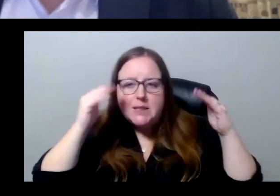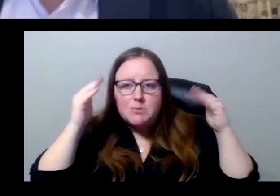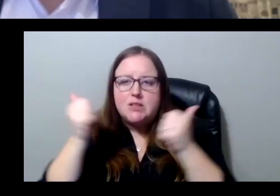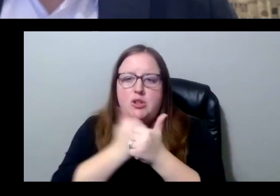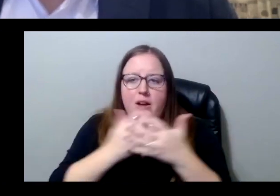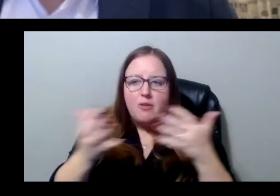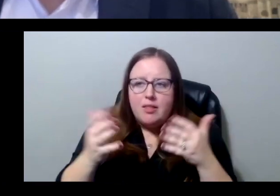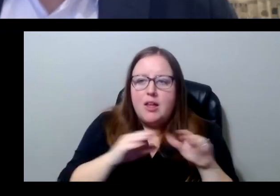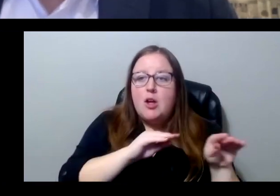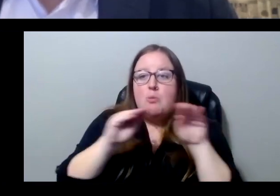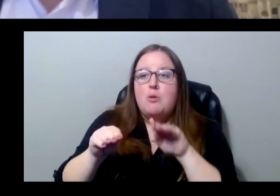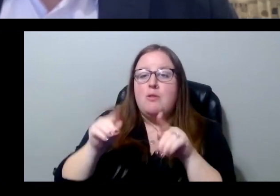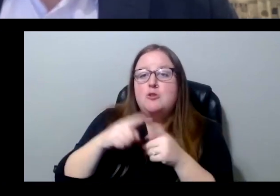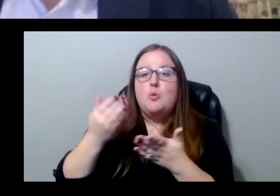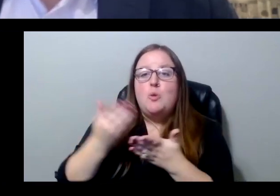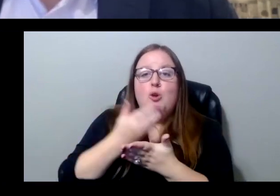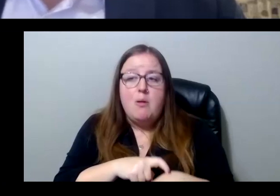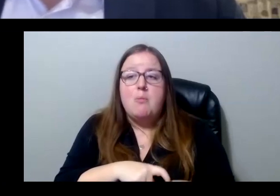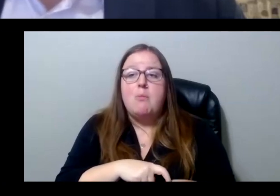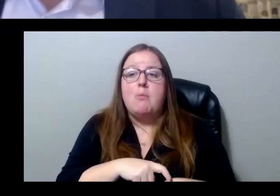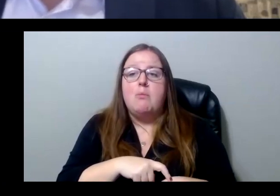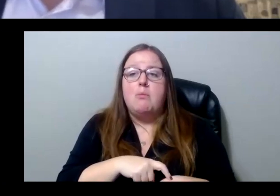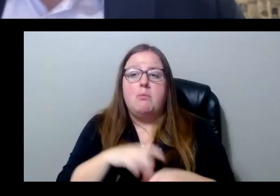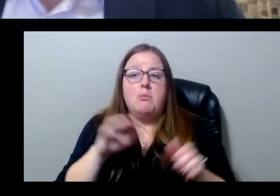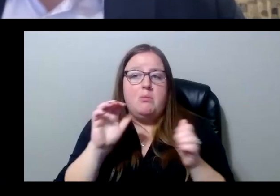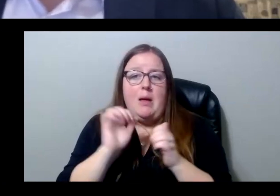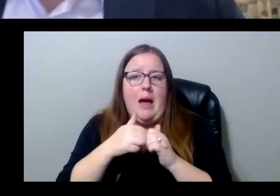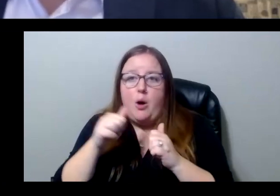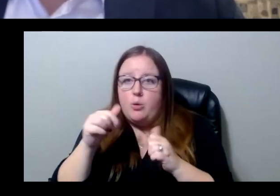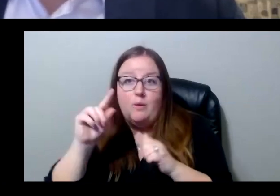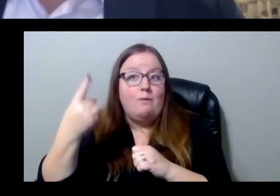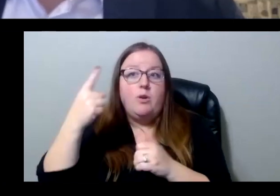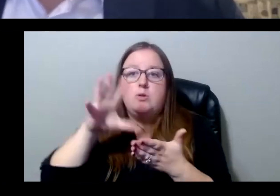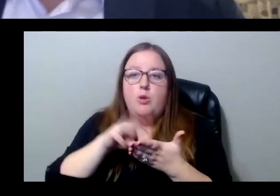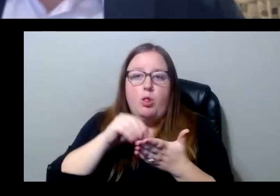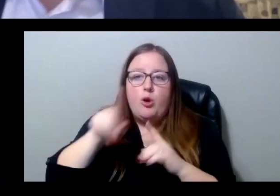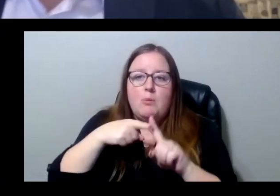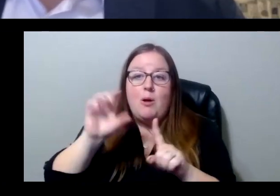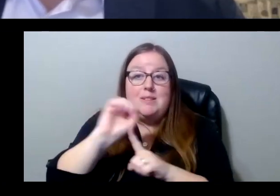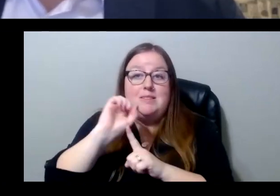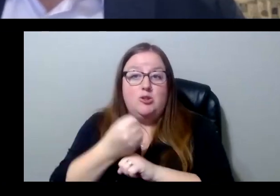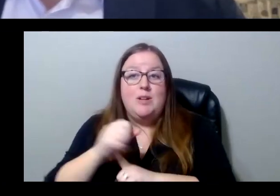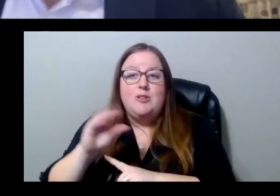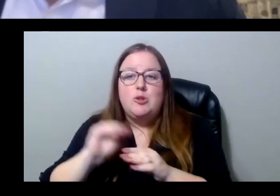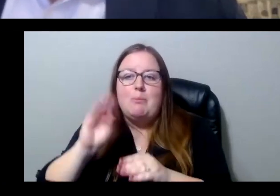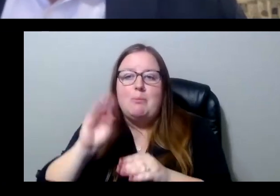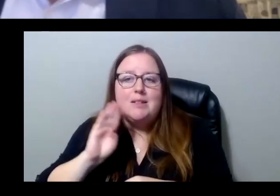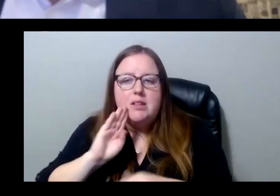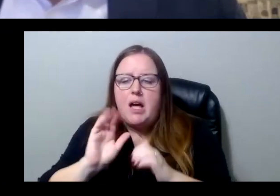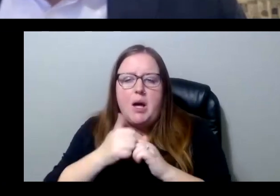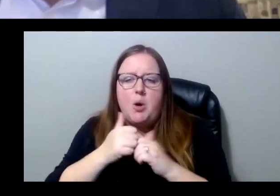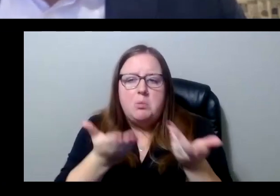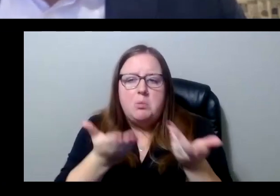Muslims in the book, and there's not a lot. There is some, as you pointed out to me, there's not a lot on the Serbs, and